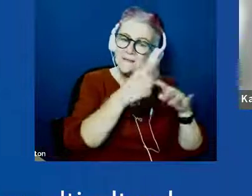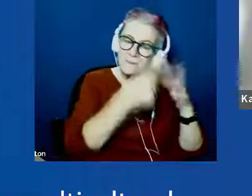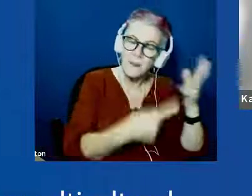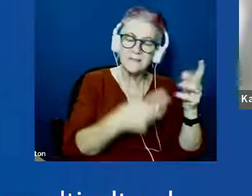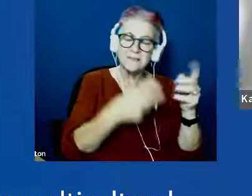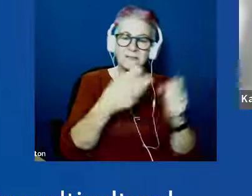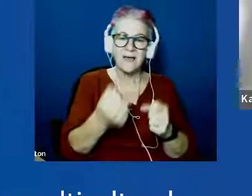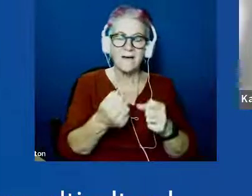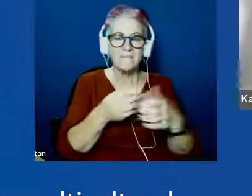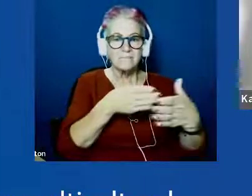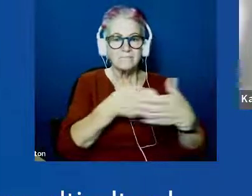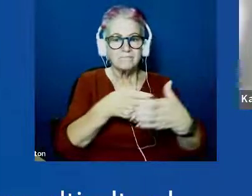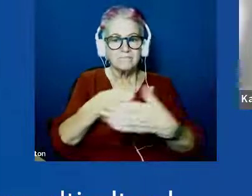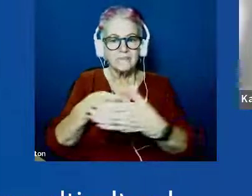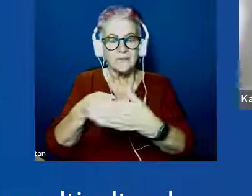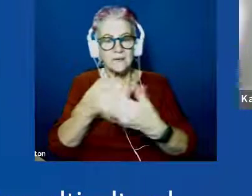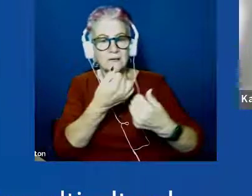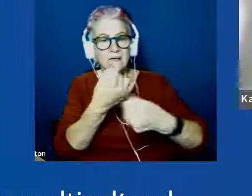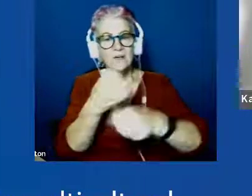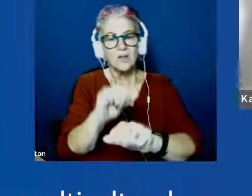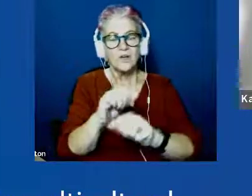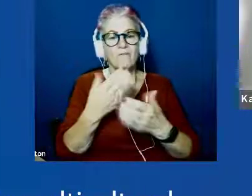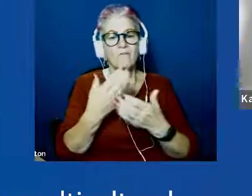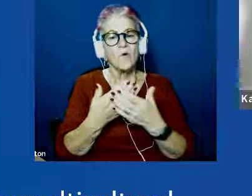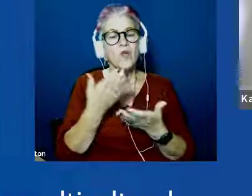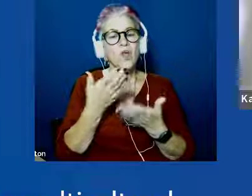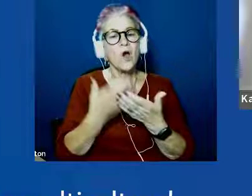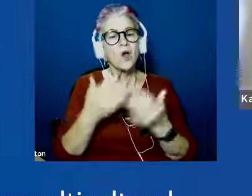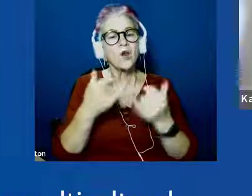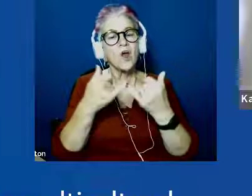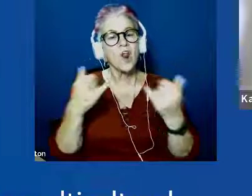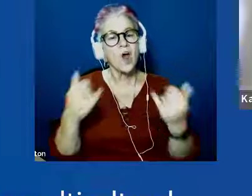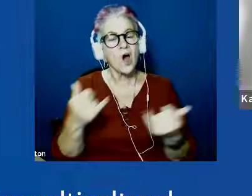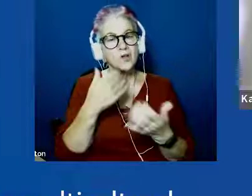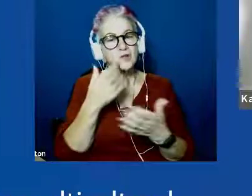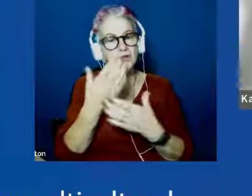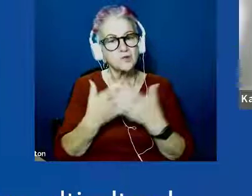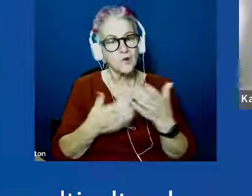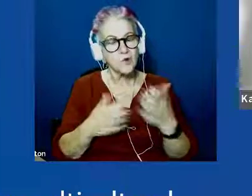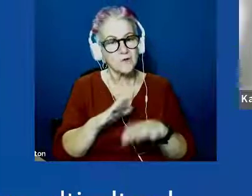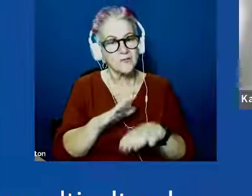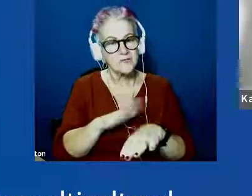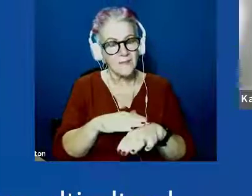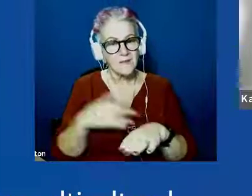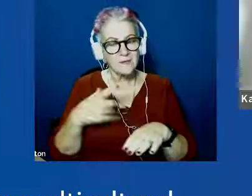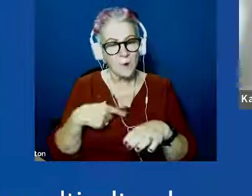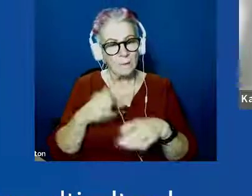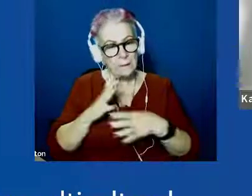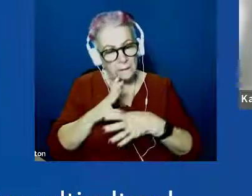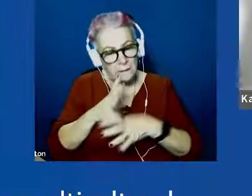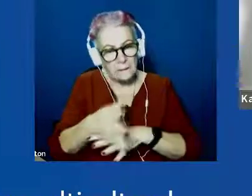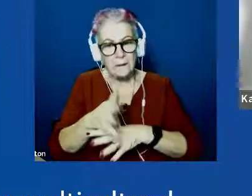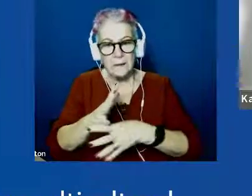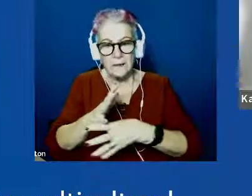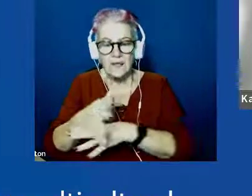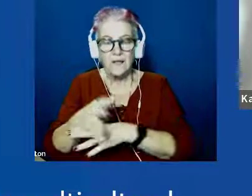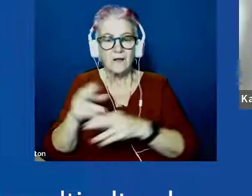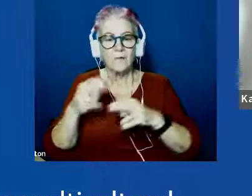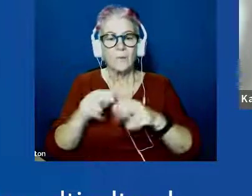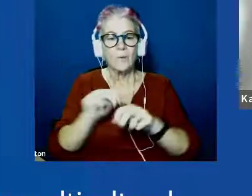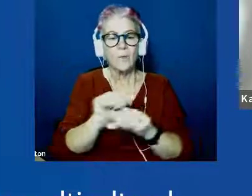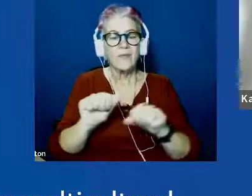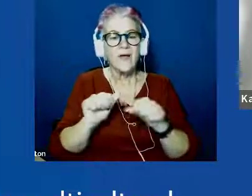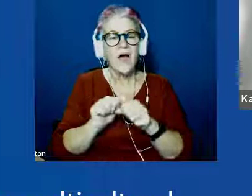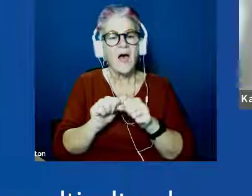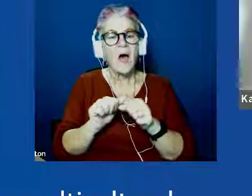to being part of these online story times. That's when we really worked hard with our internal people at